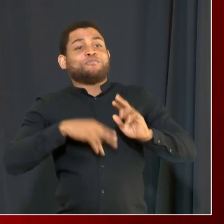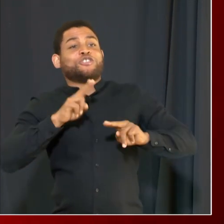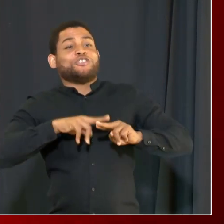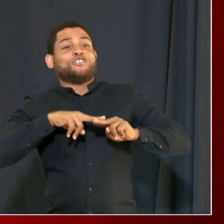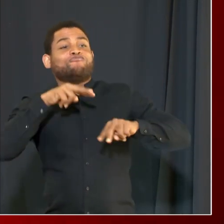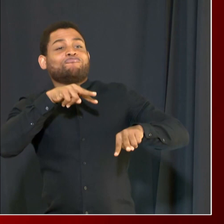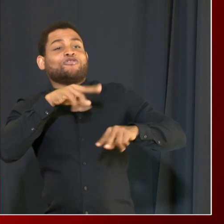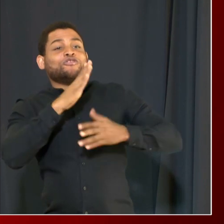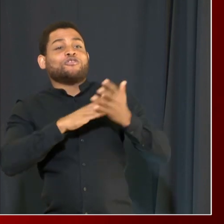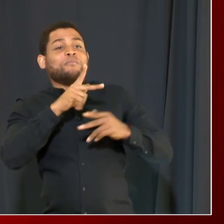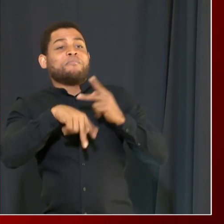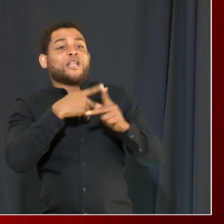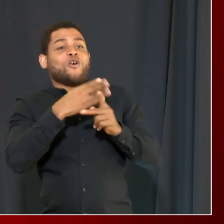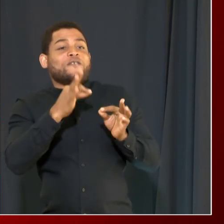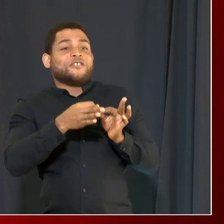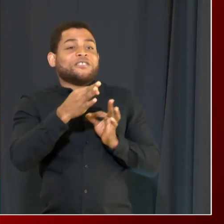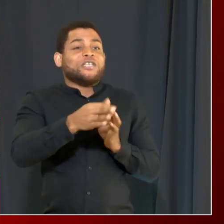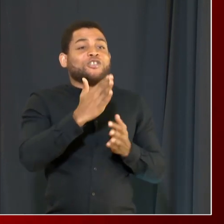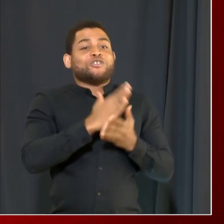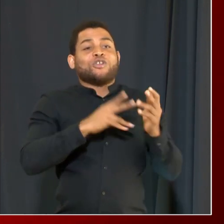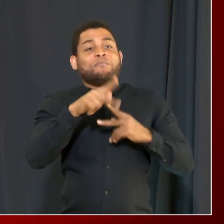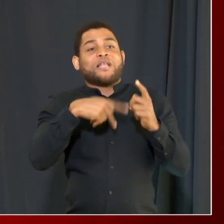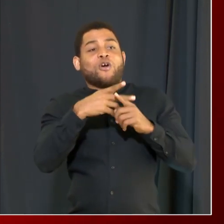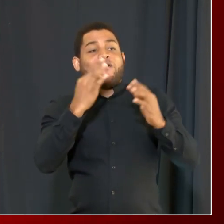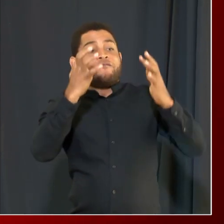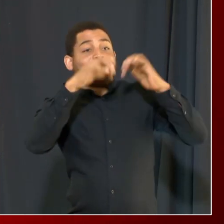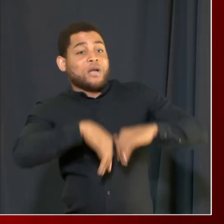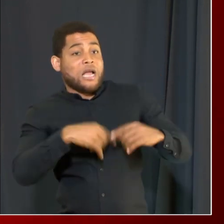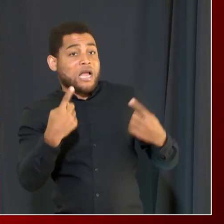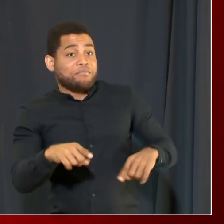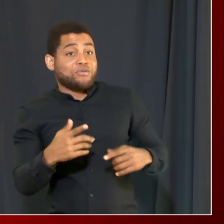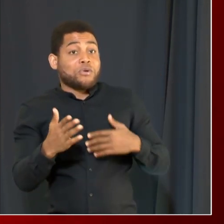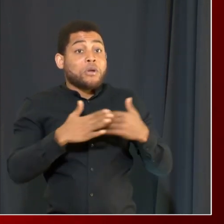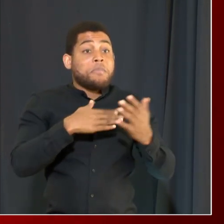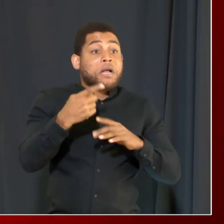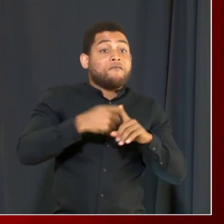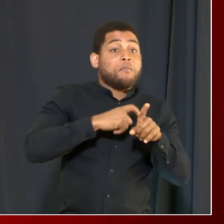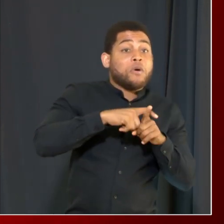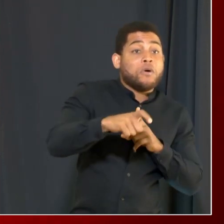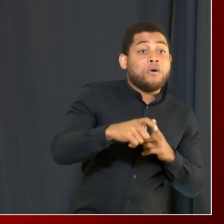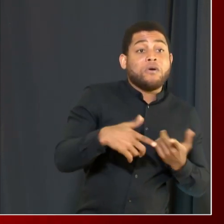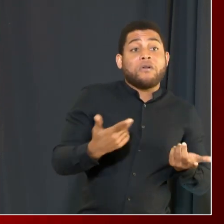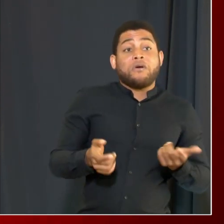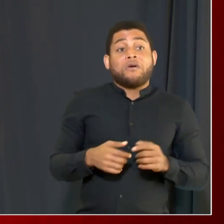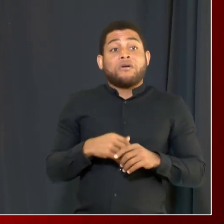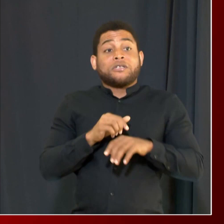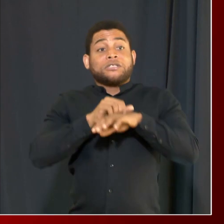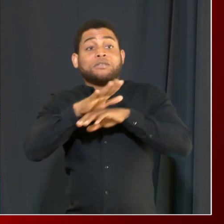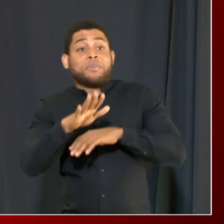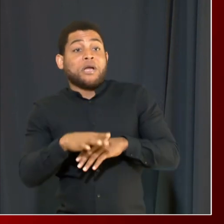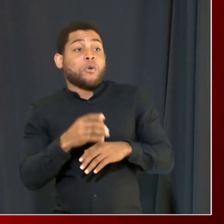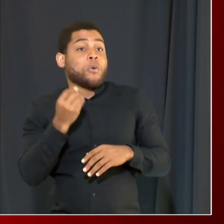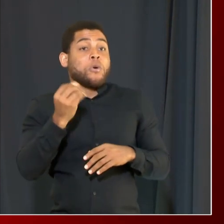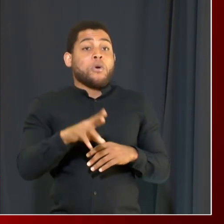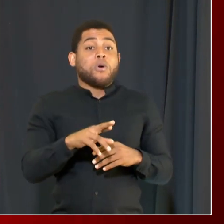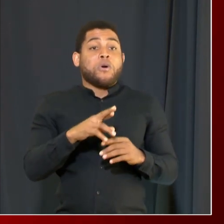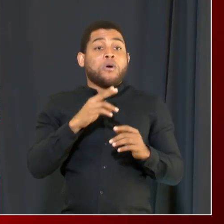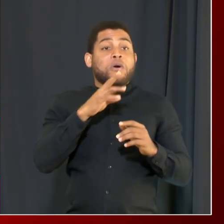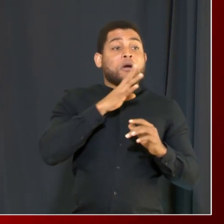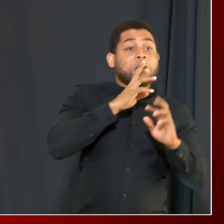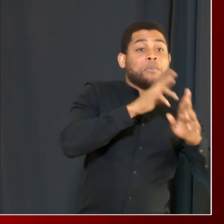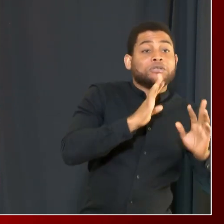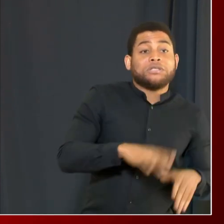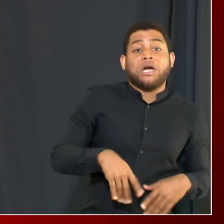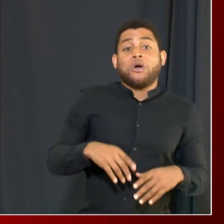of a breakdown there, that whether it was from the caller's end, the dispatcher's end, the on-scene responders' end, but it